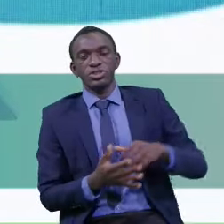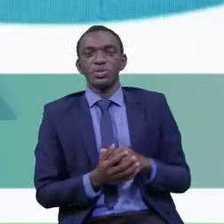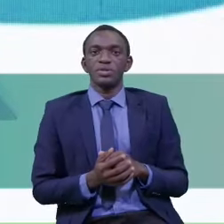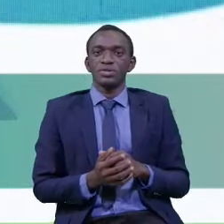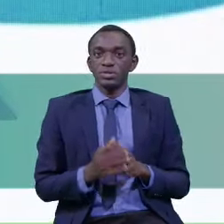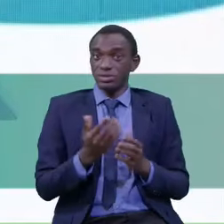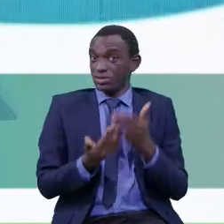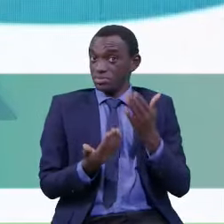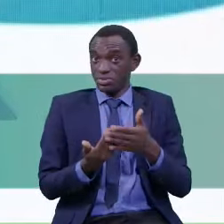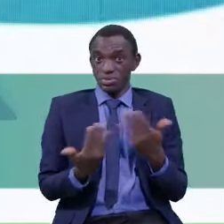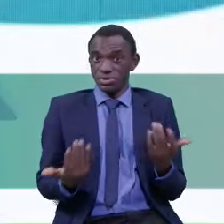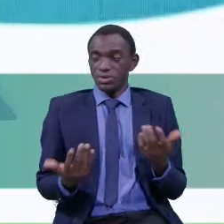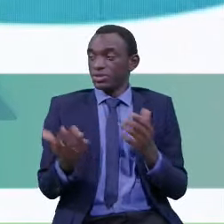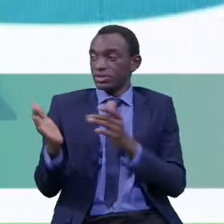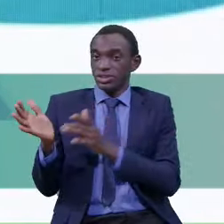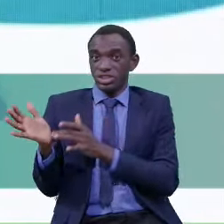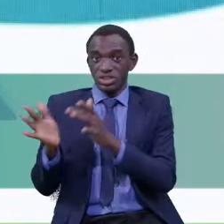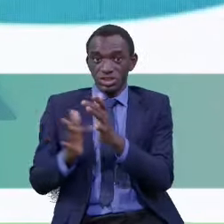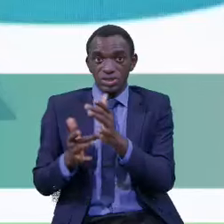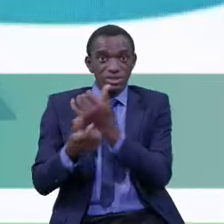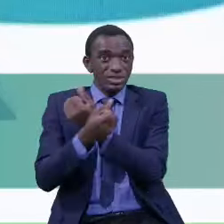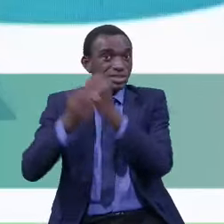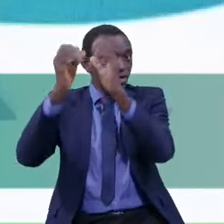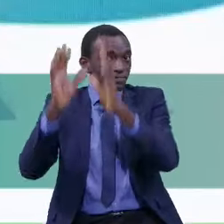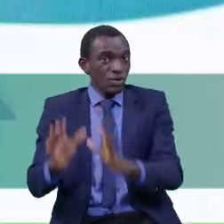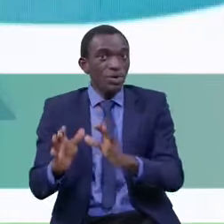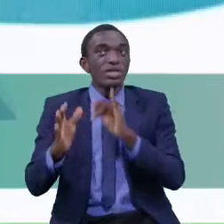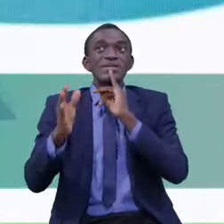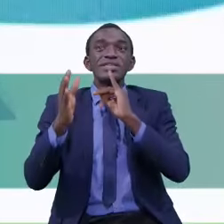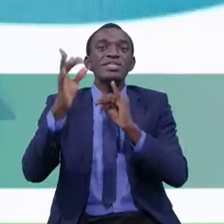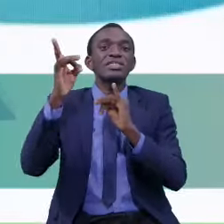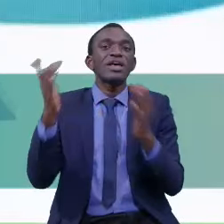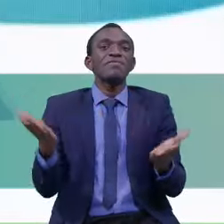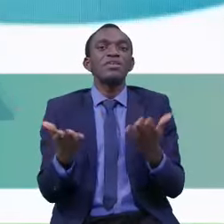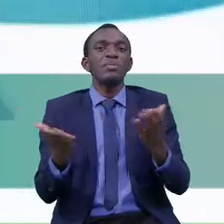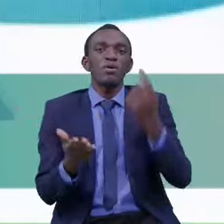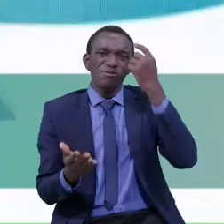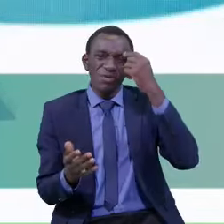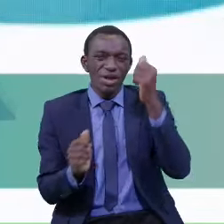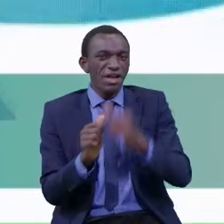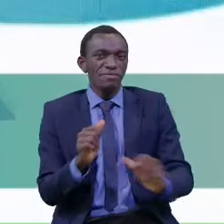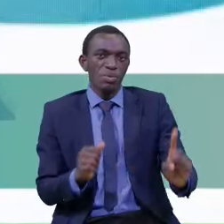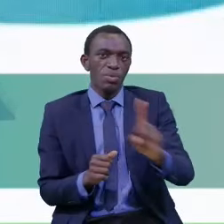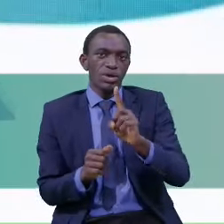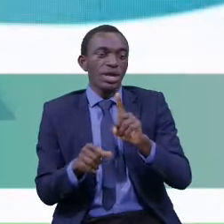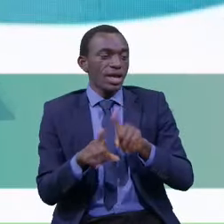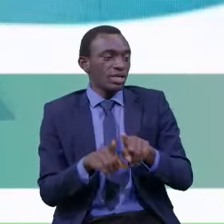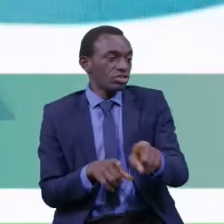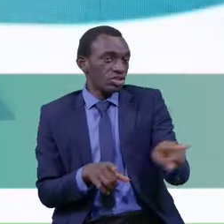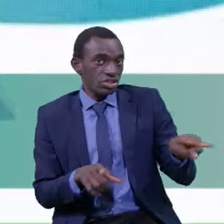the Savior, is available for everyone. And as you repent, you turn away